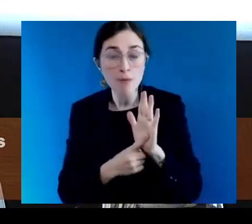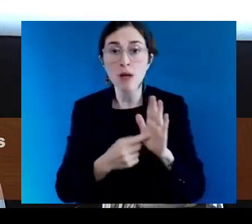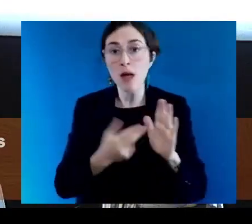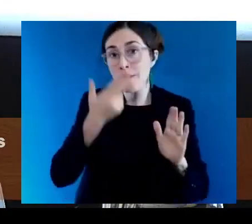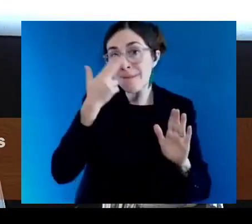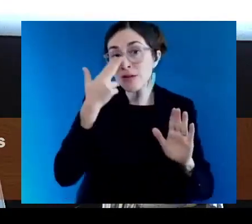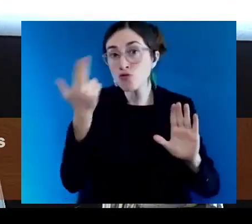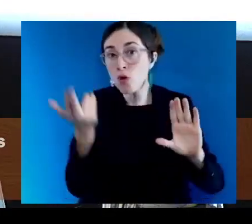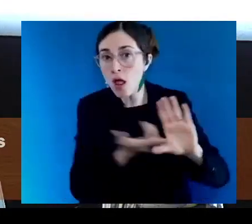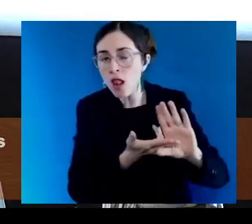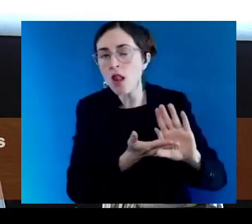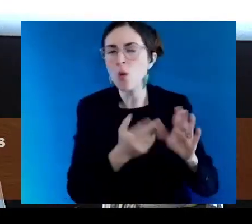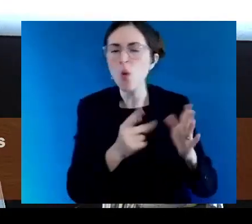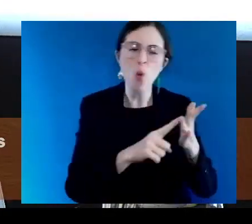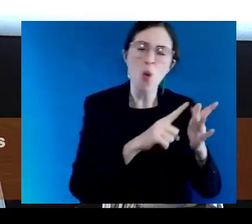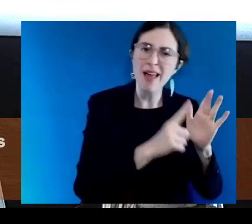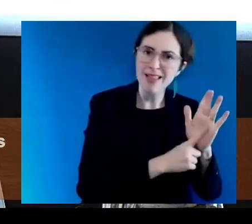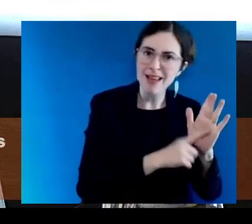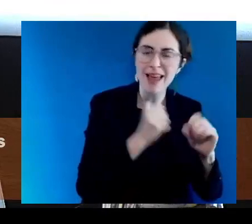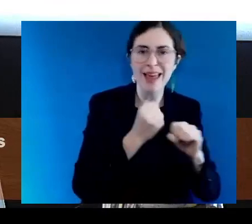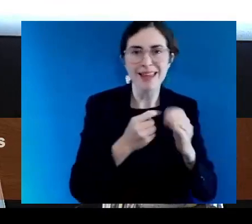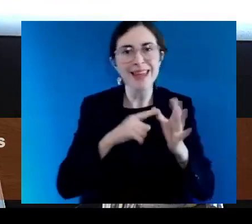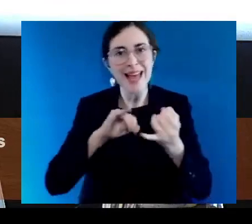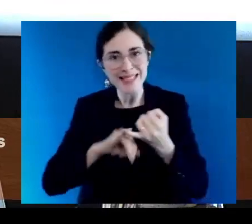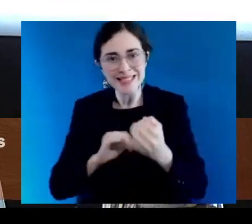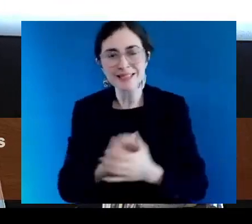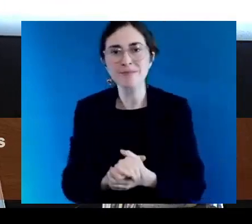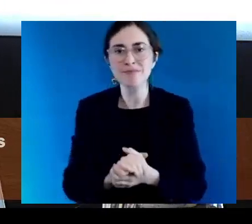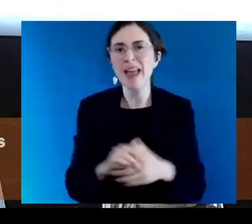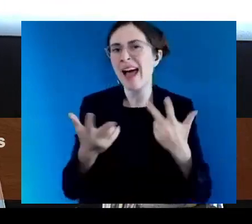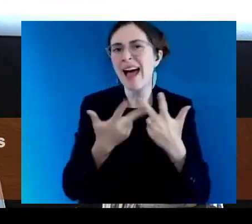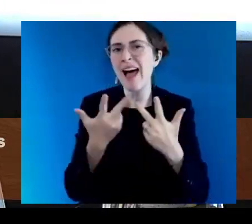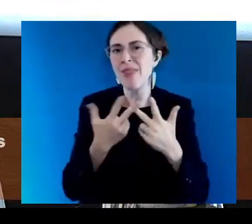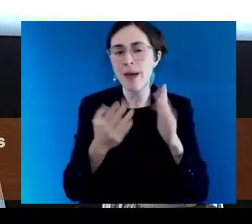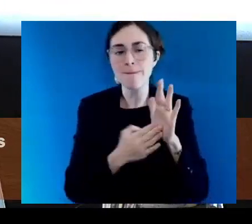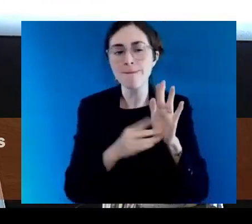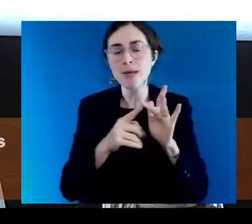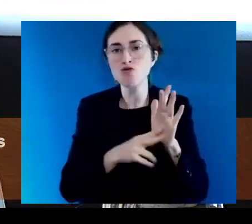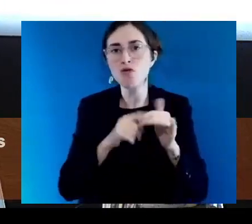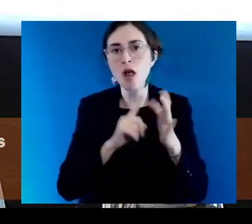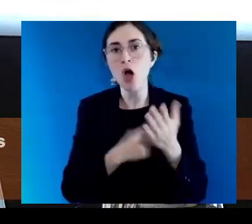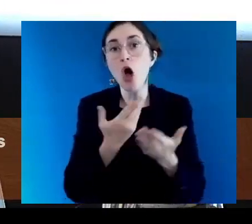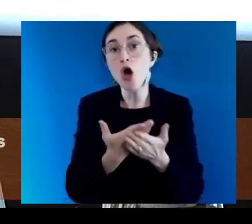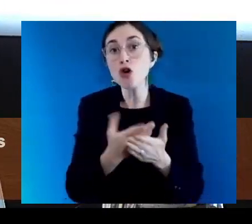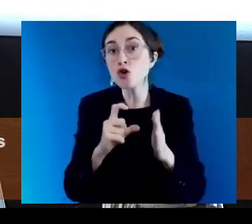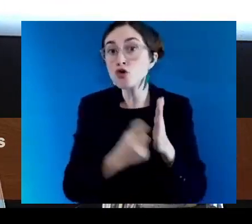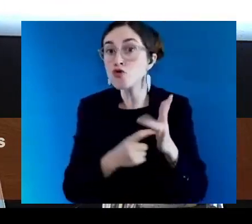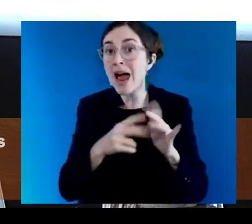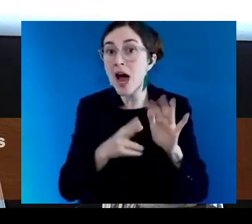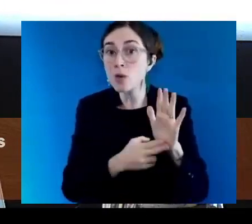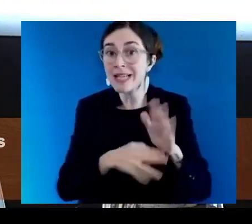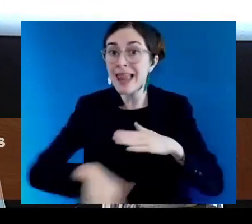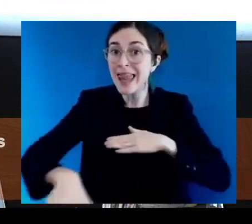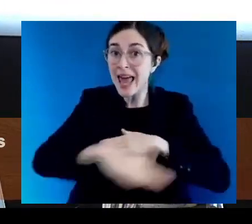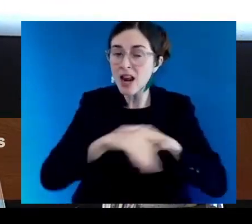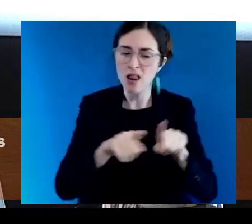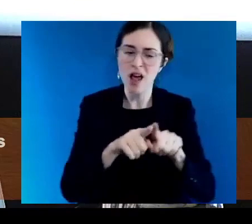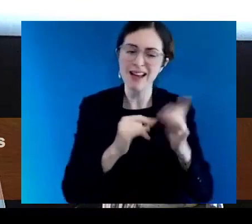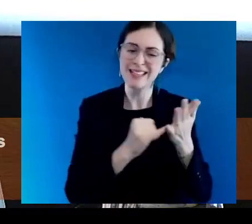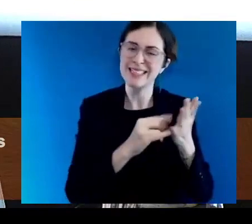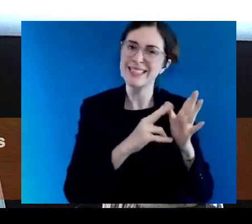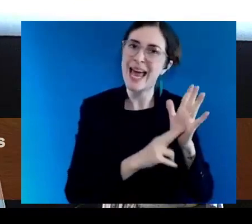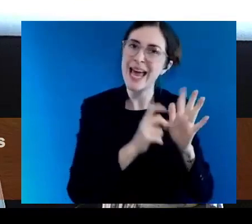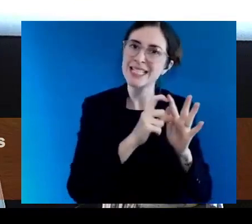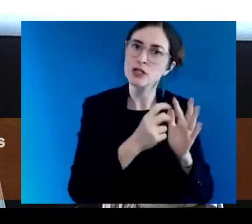gas, extractive minerals from quarries on Crown land, yes, including sand, stone and gravel.